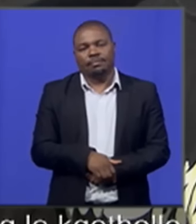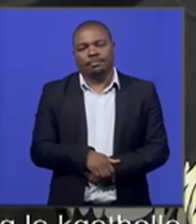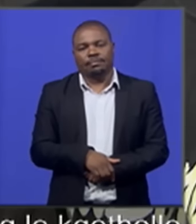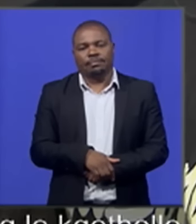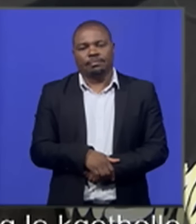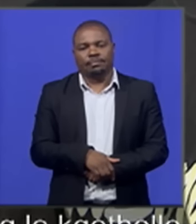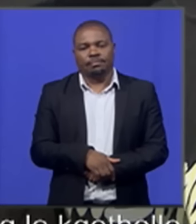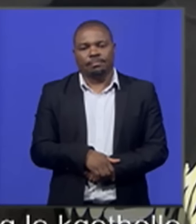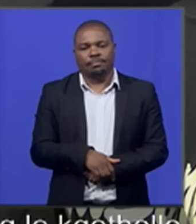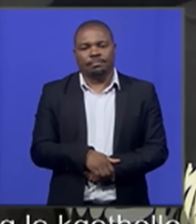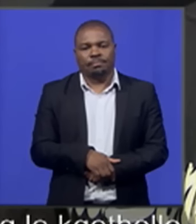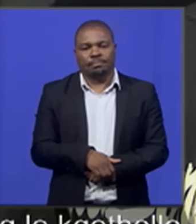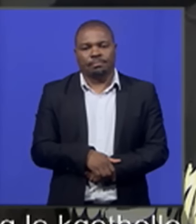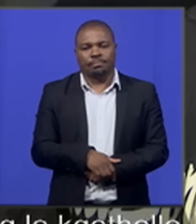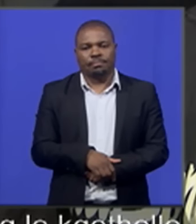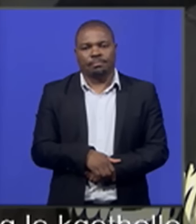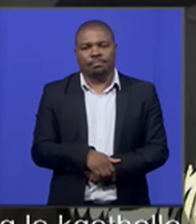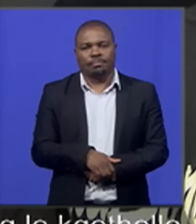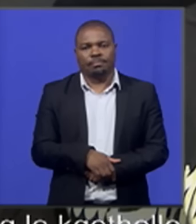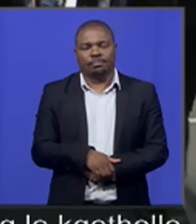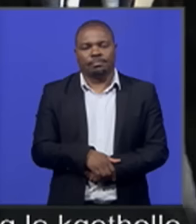date.